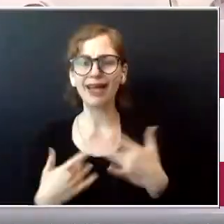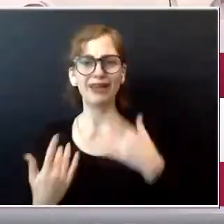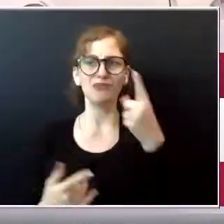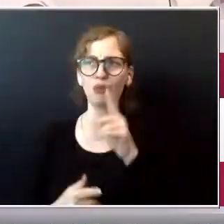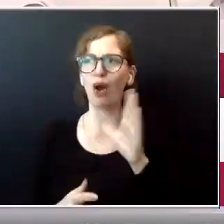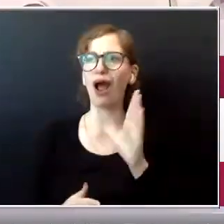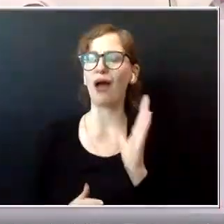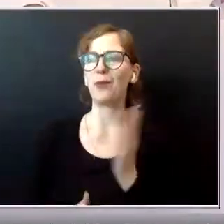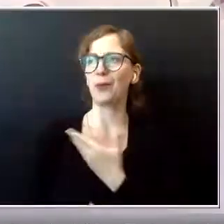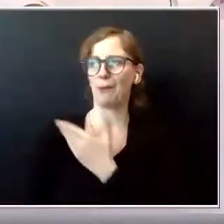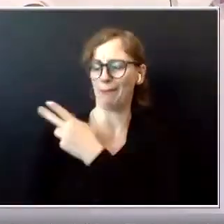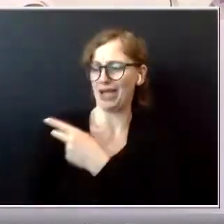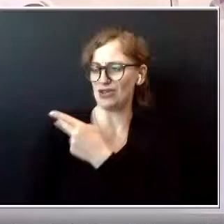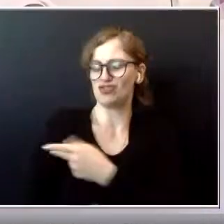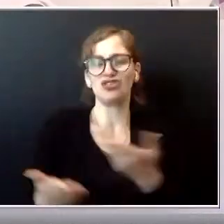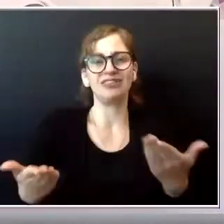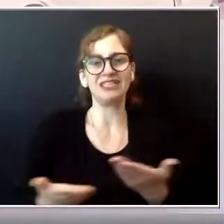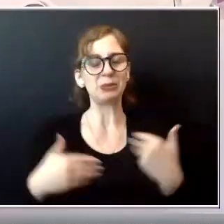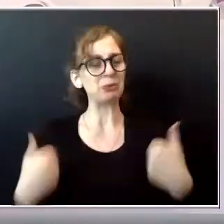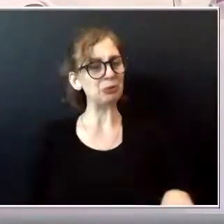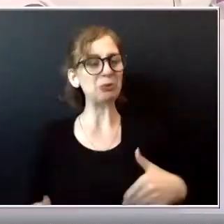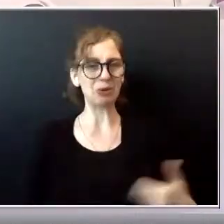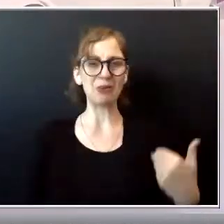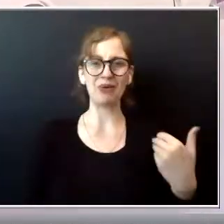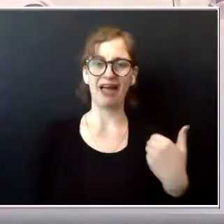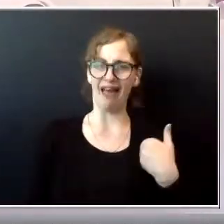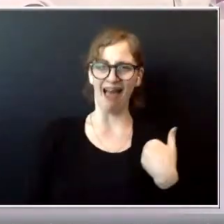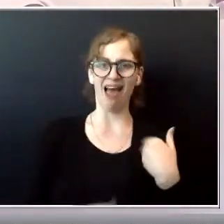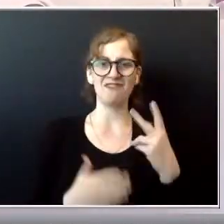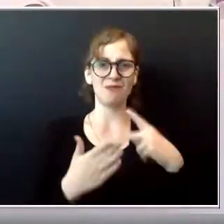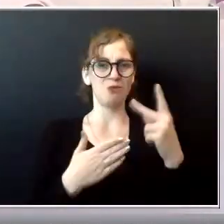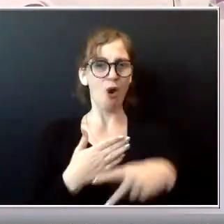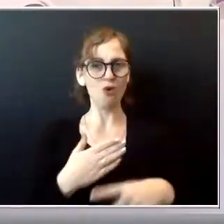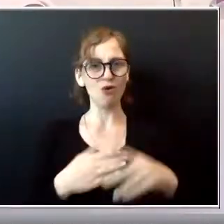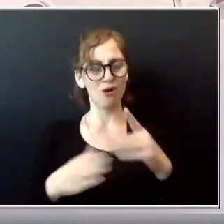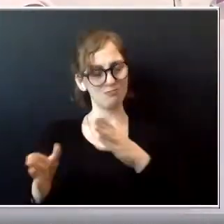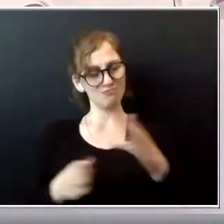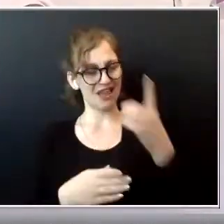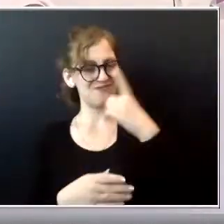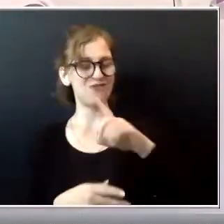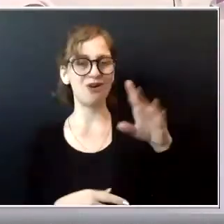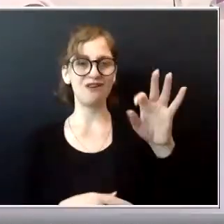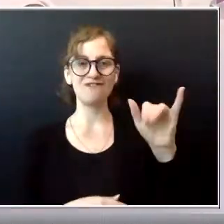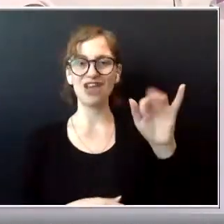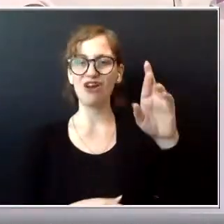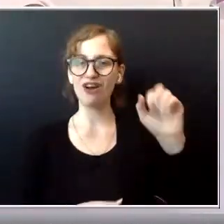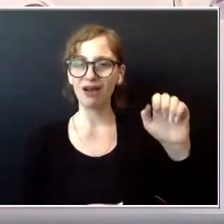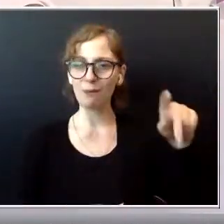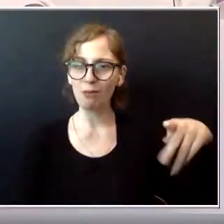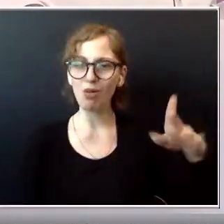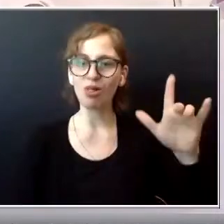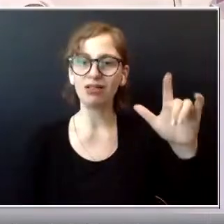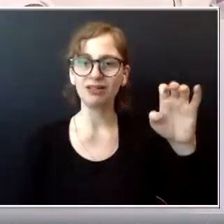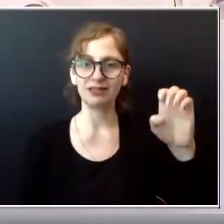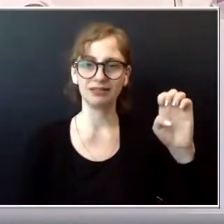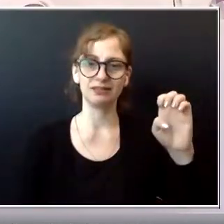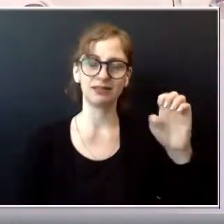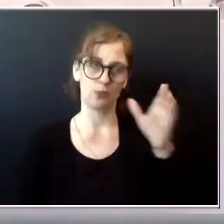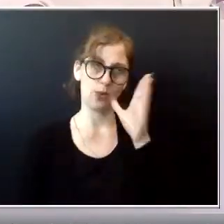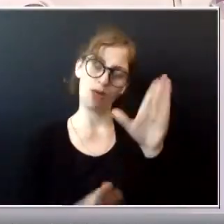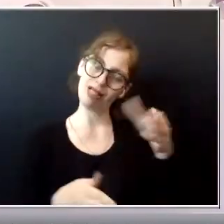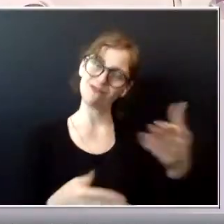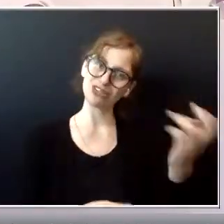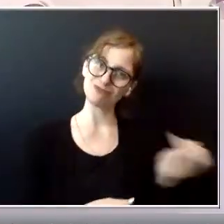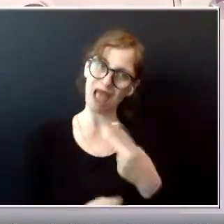entire program planned on the FARAPulse in a few months. So we're going to drag you back here with a patient. Love watching that and